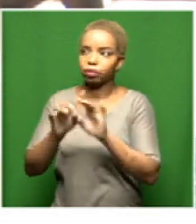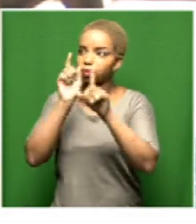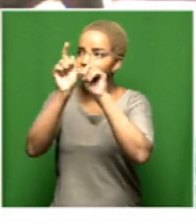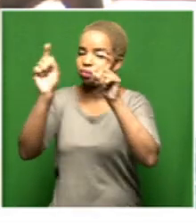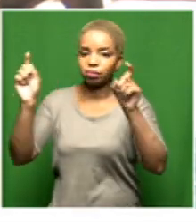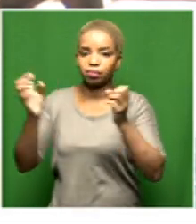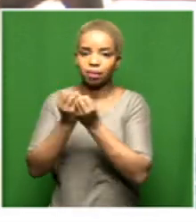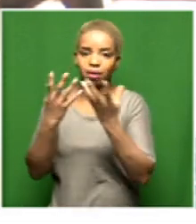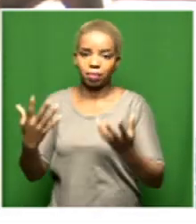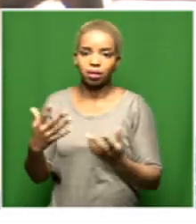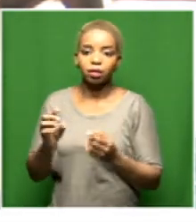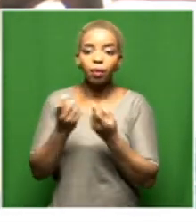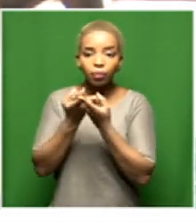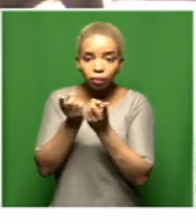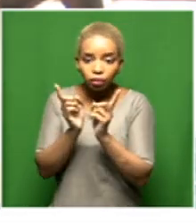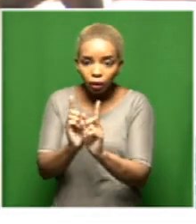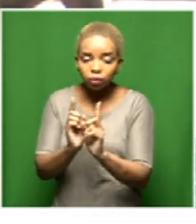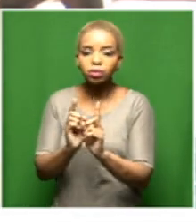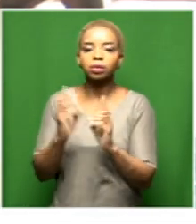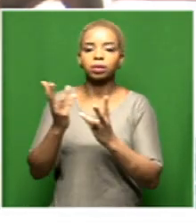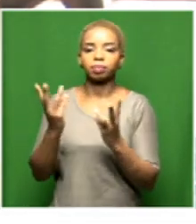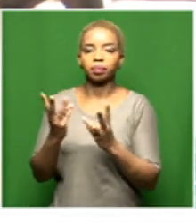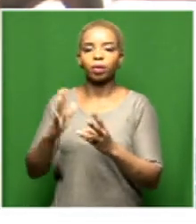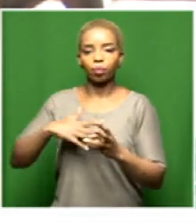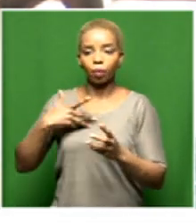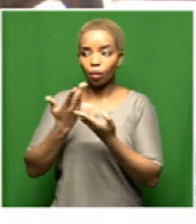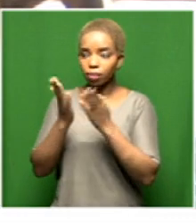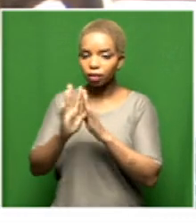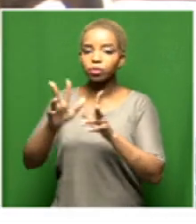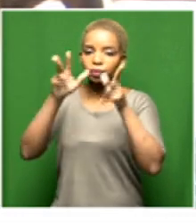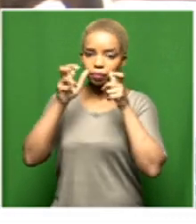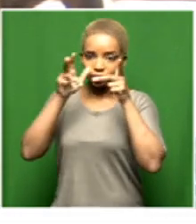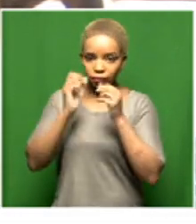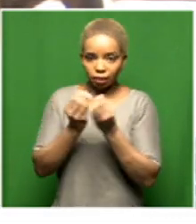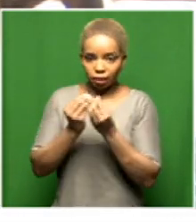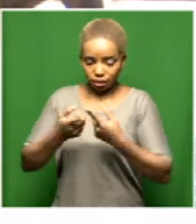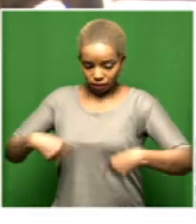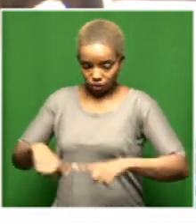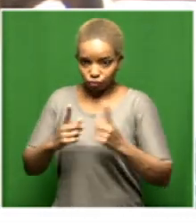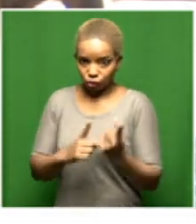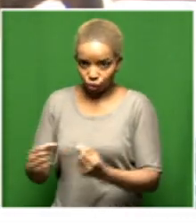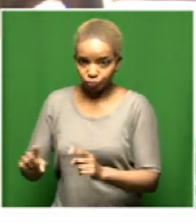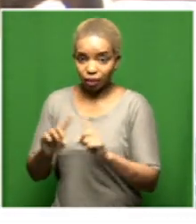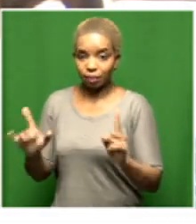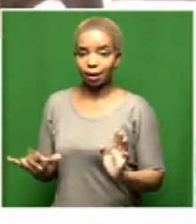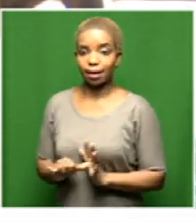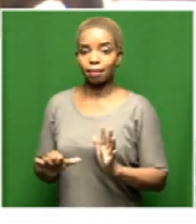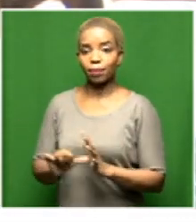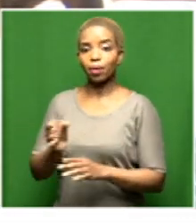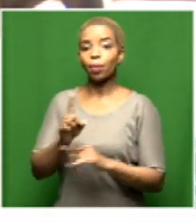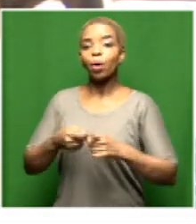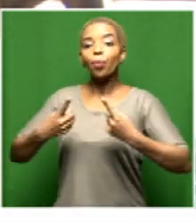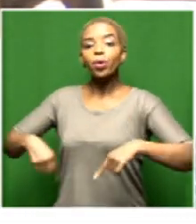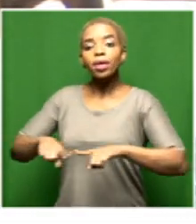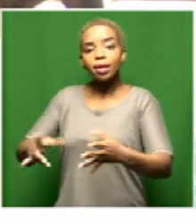our audiences and keep them engaged with the work that we do. But one of the important things for Constitution Hill is that we are in the process of